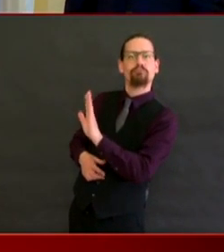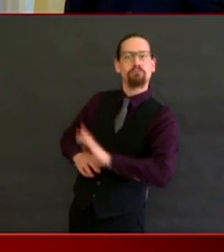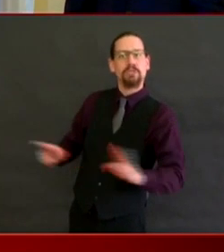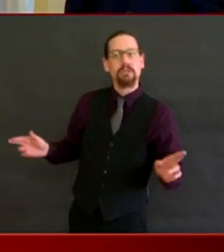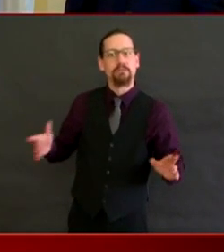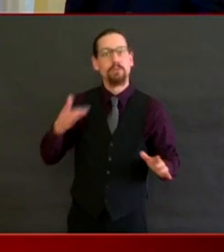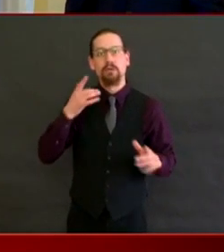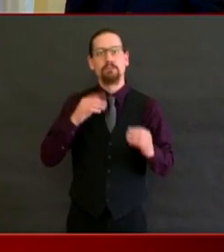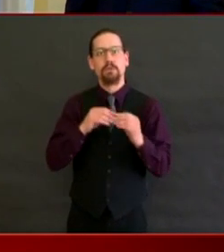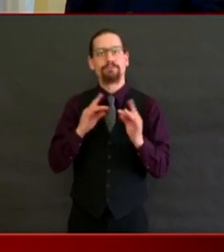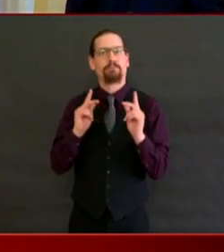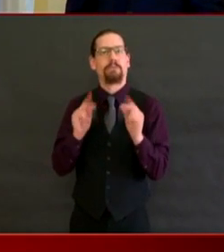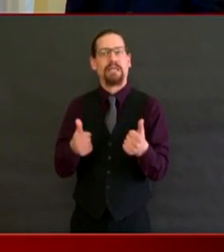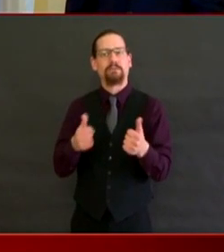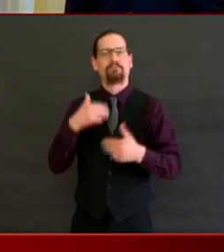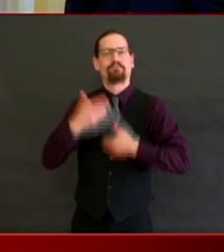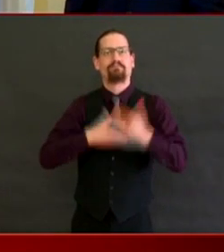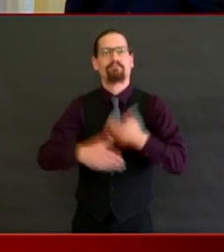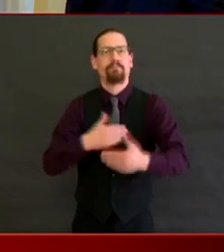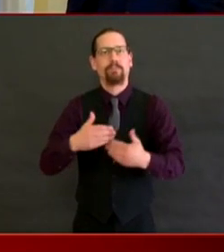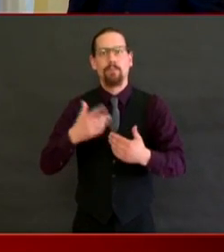our response in this epidemic.